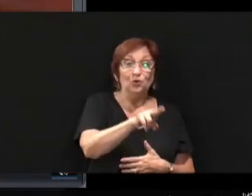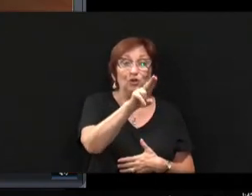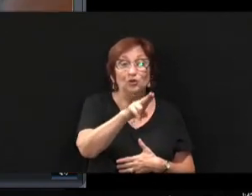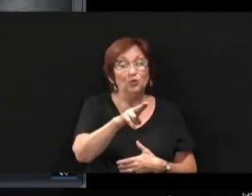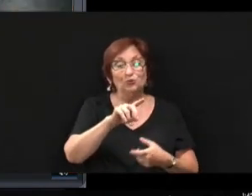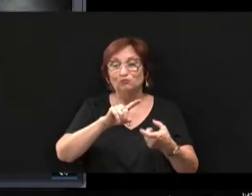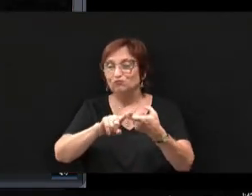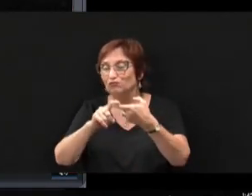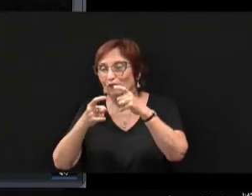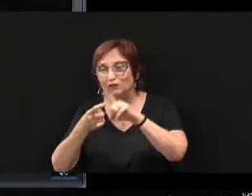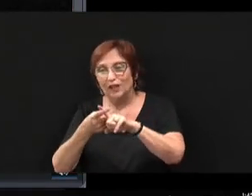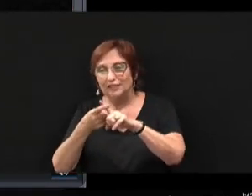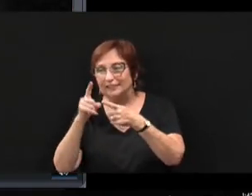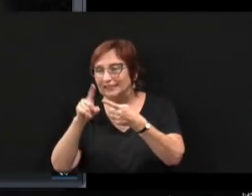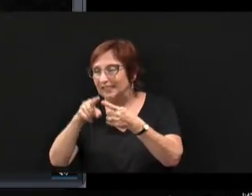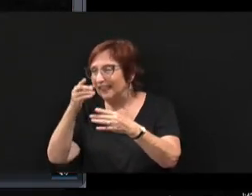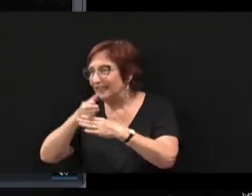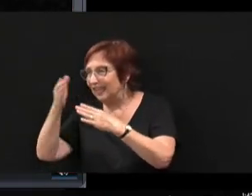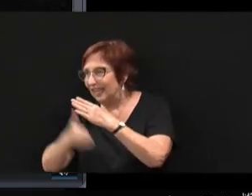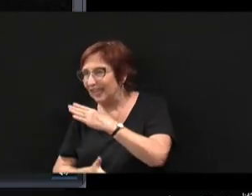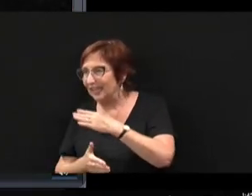That's right.